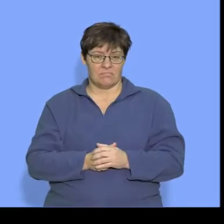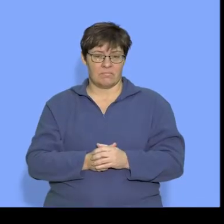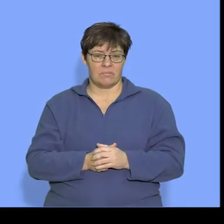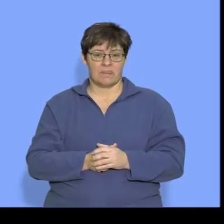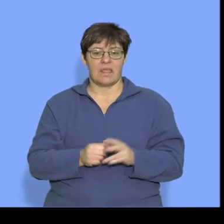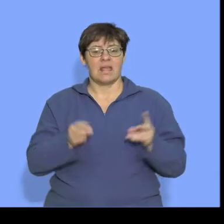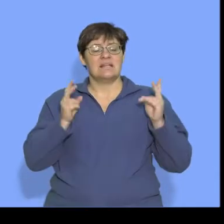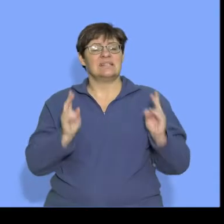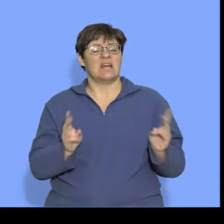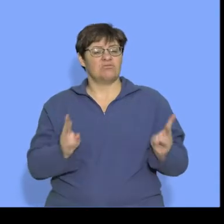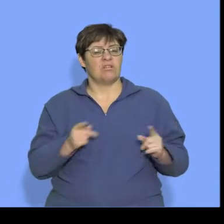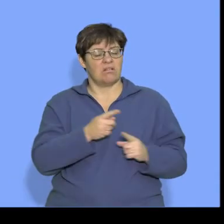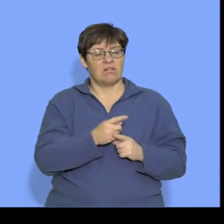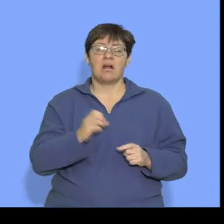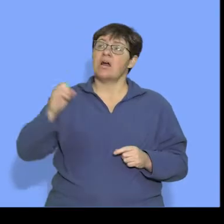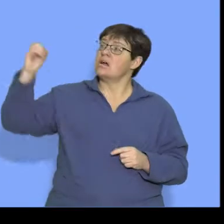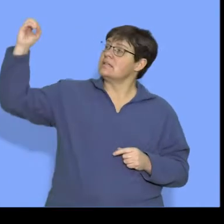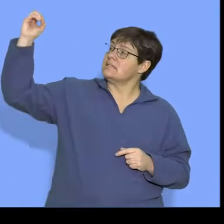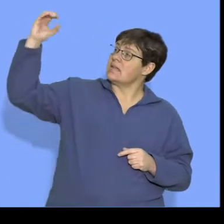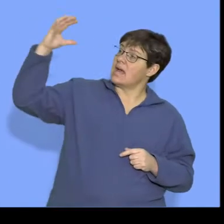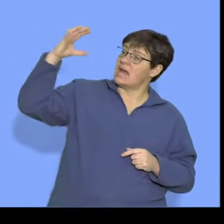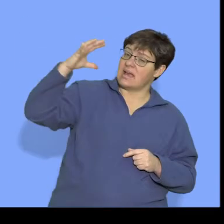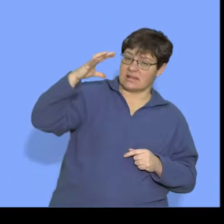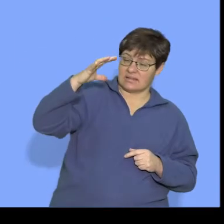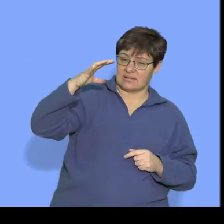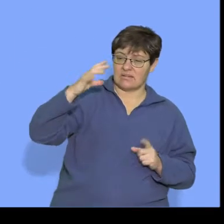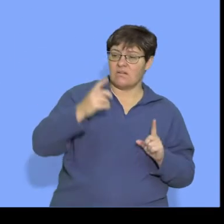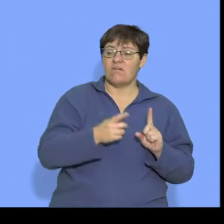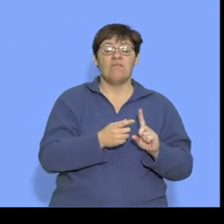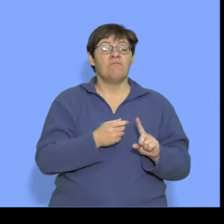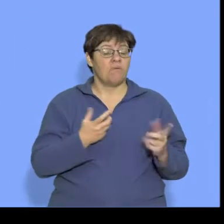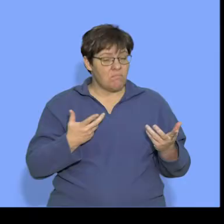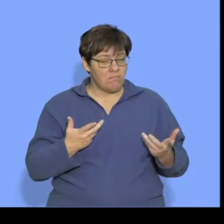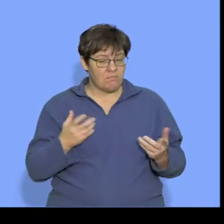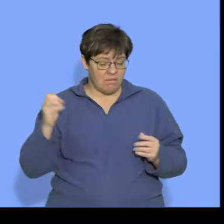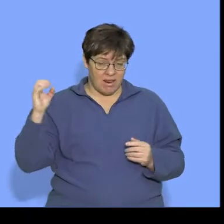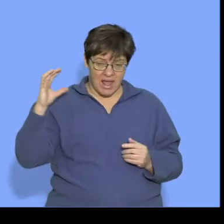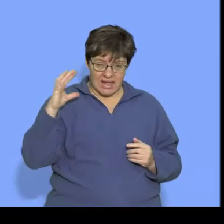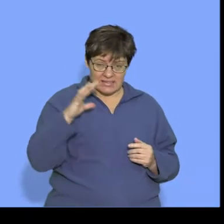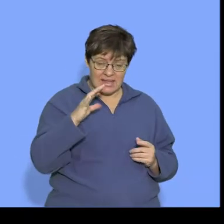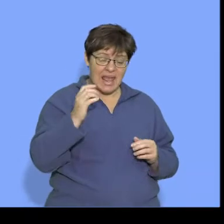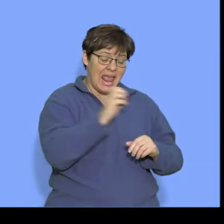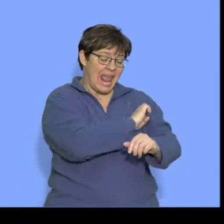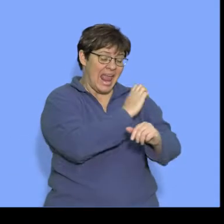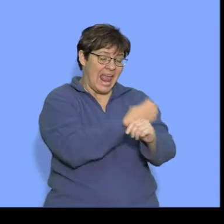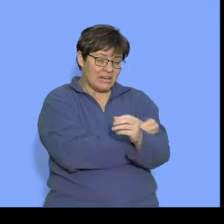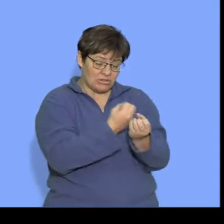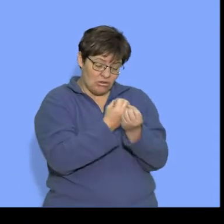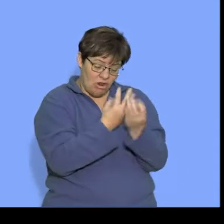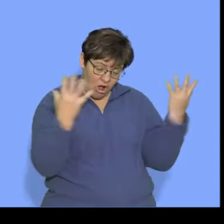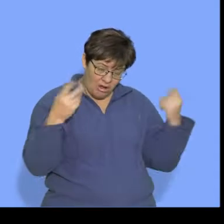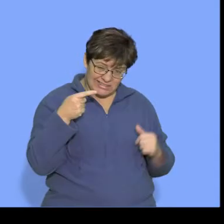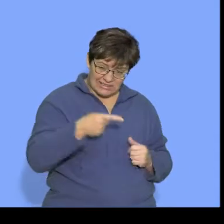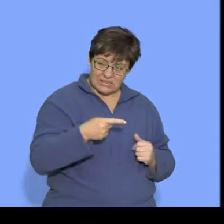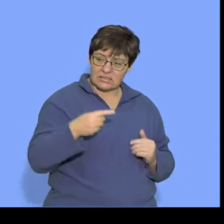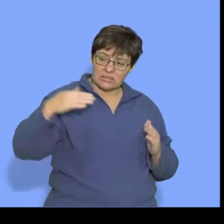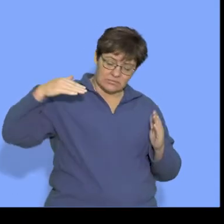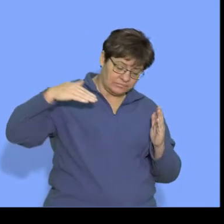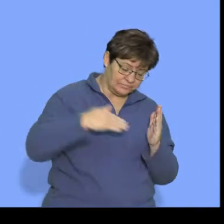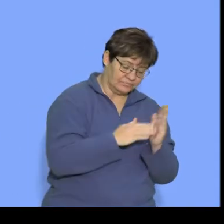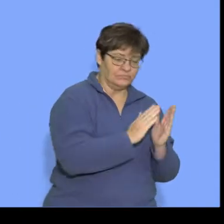Earth receives sunlight from the sun. Lots of that energy is reflected off the